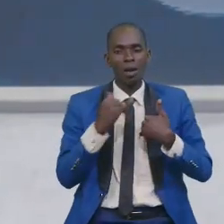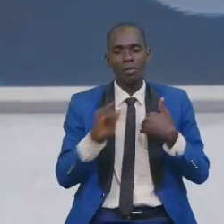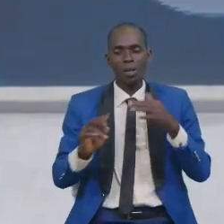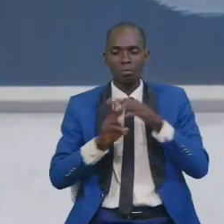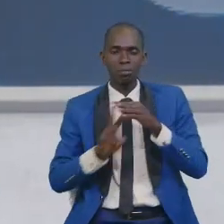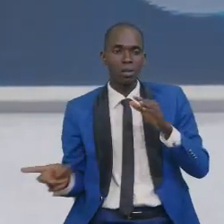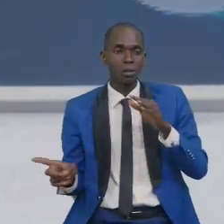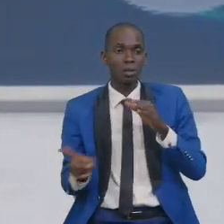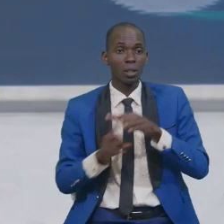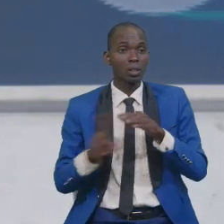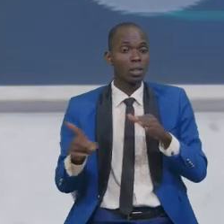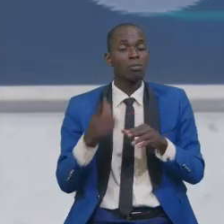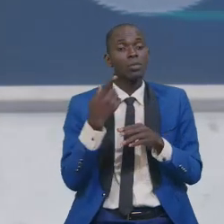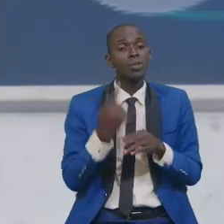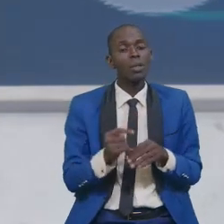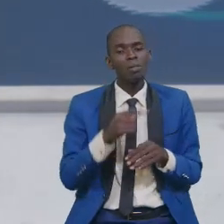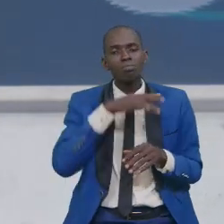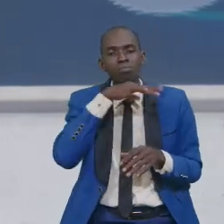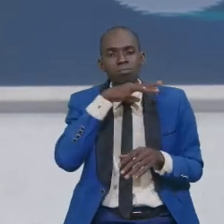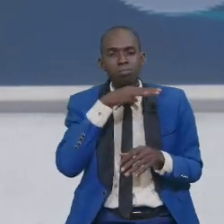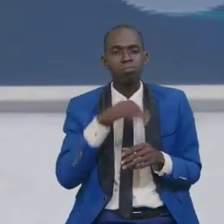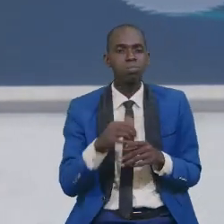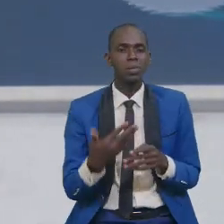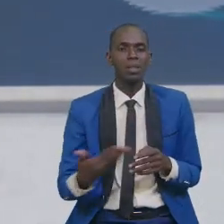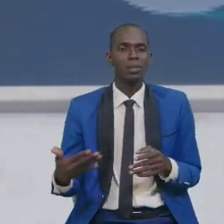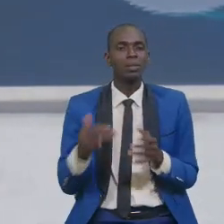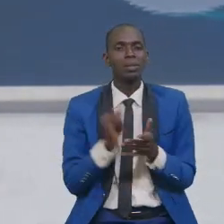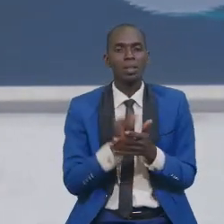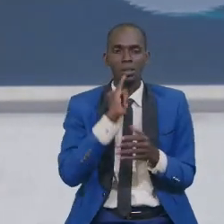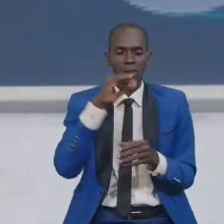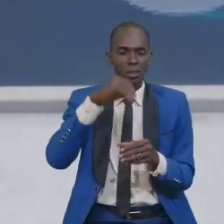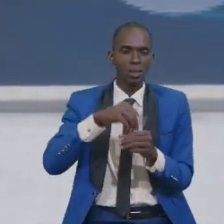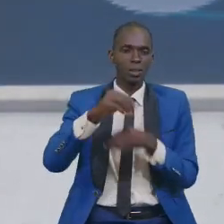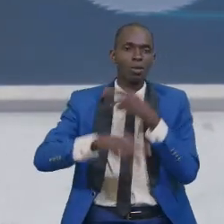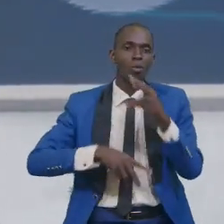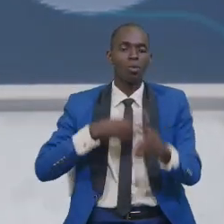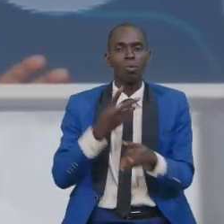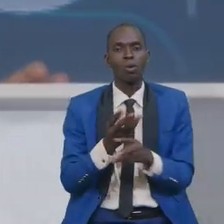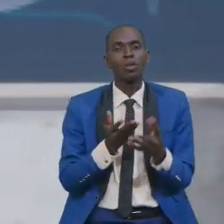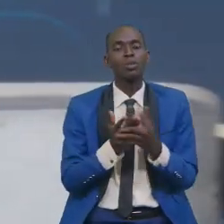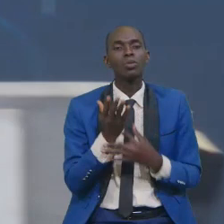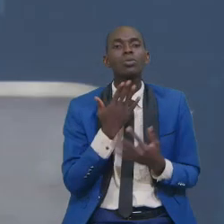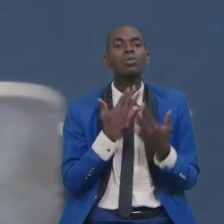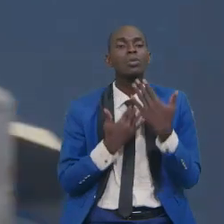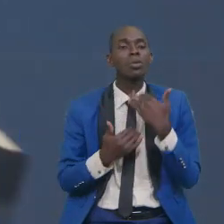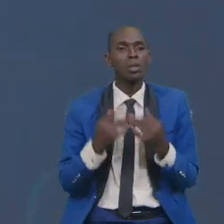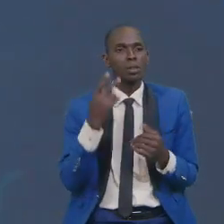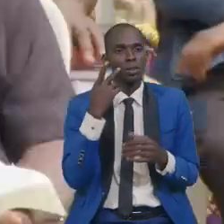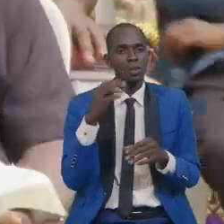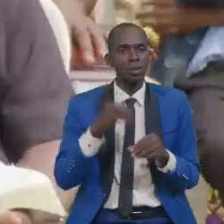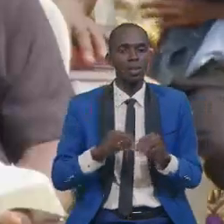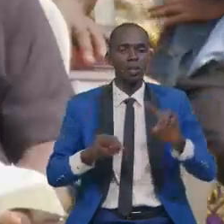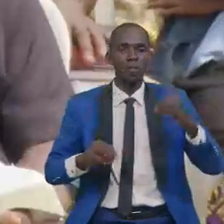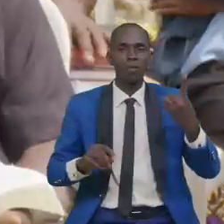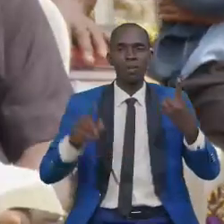the corruption that he is in the world well looking at first Thessalonians chapter